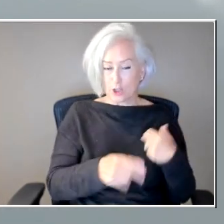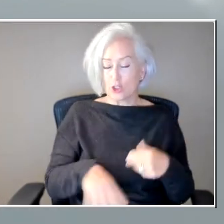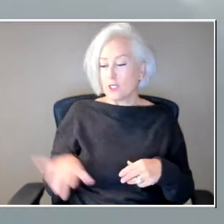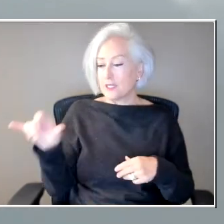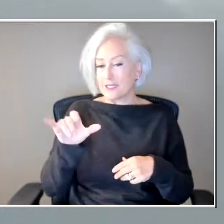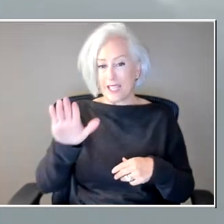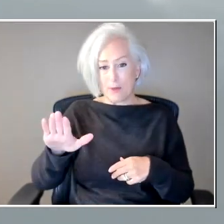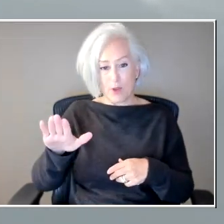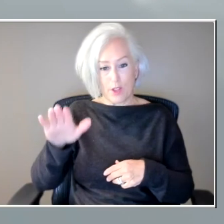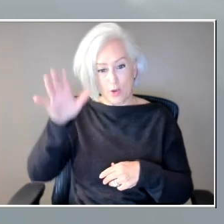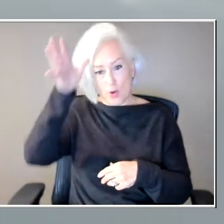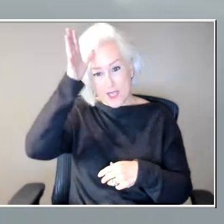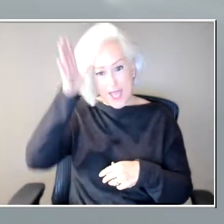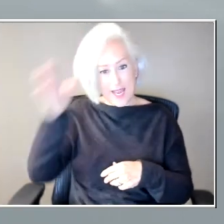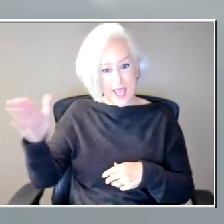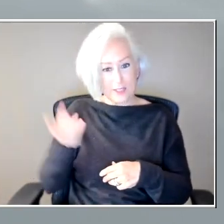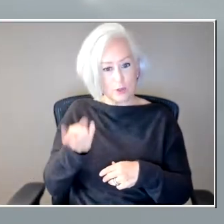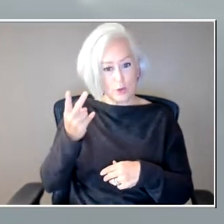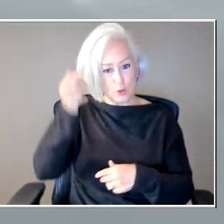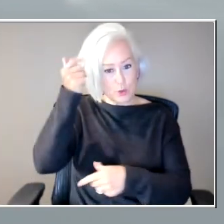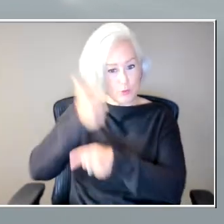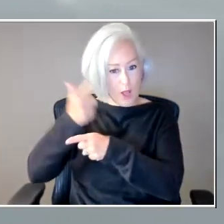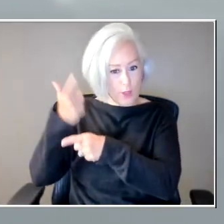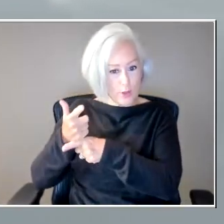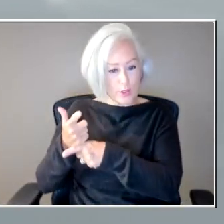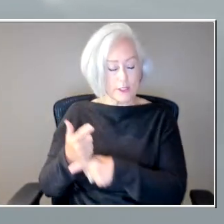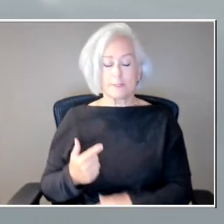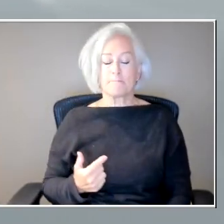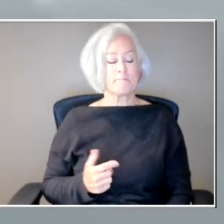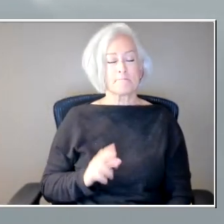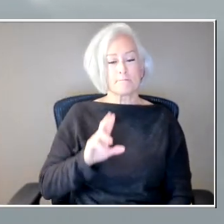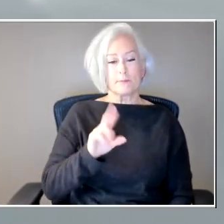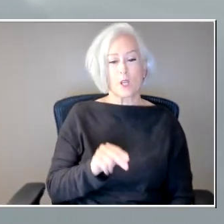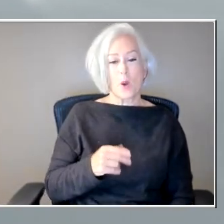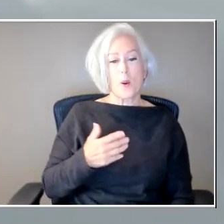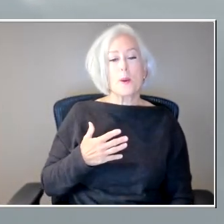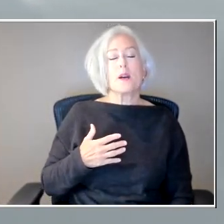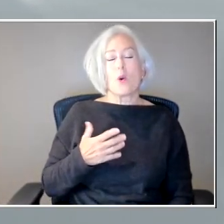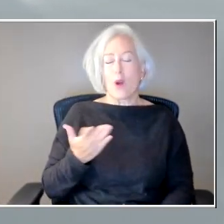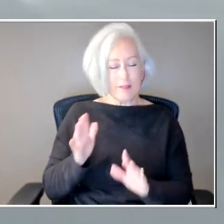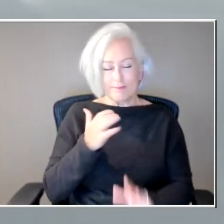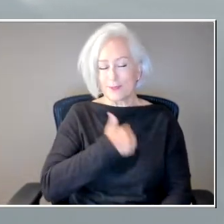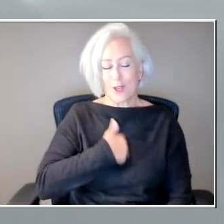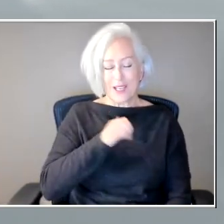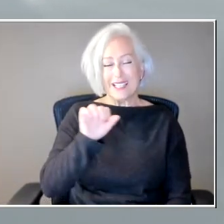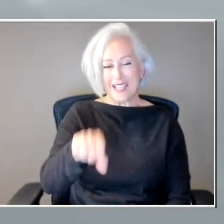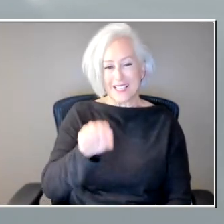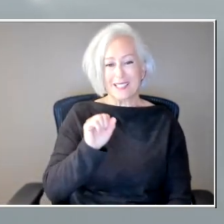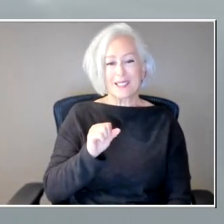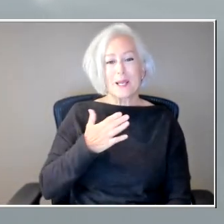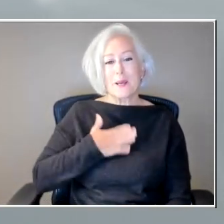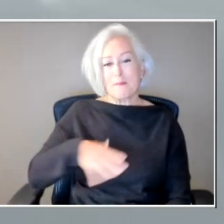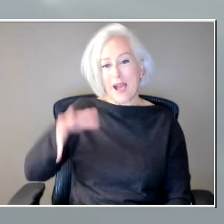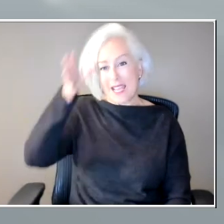brothers? So no, my dad and then his